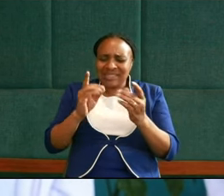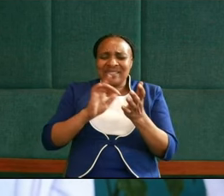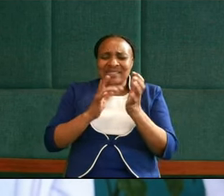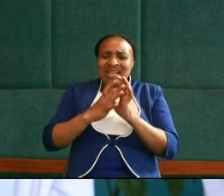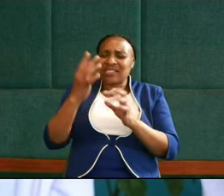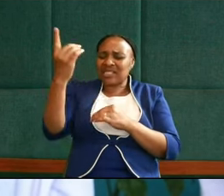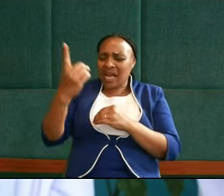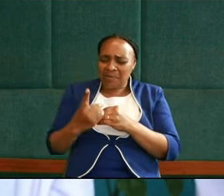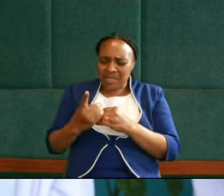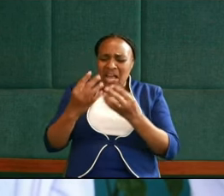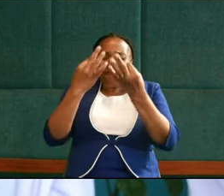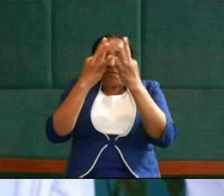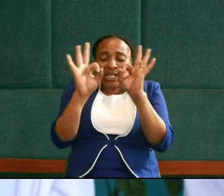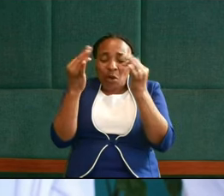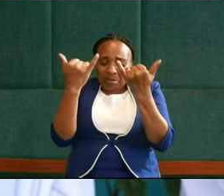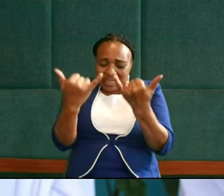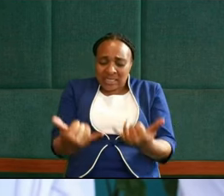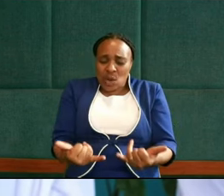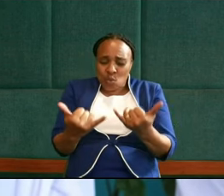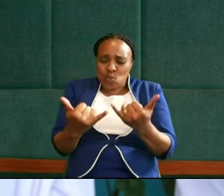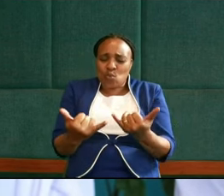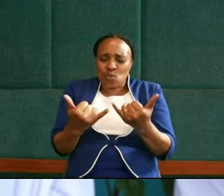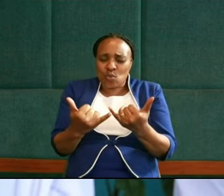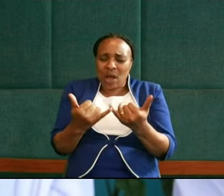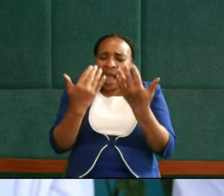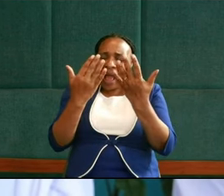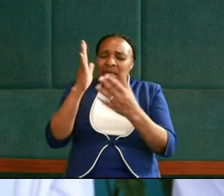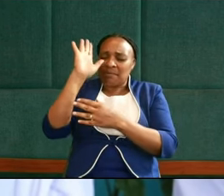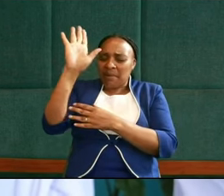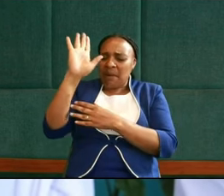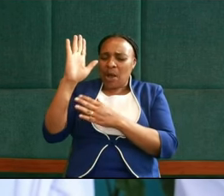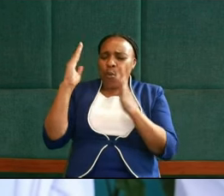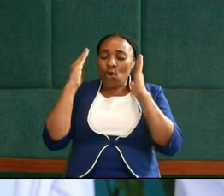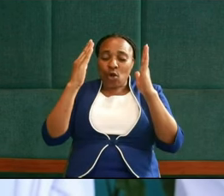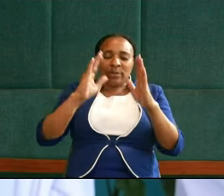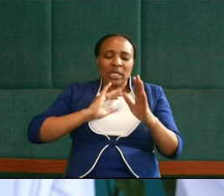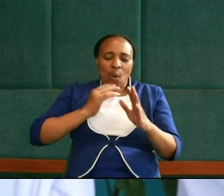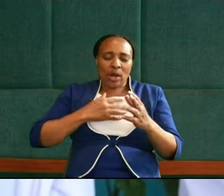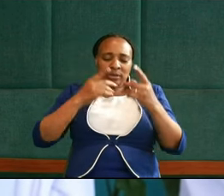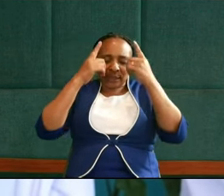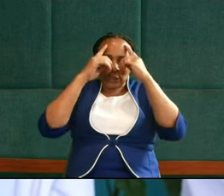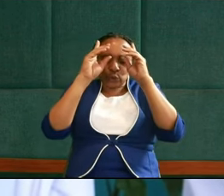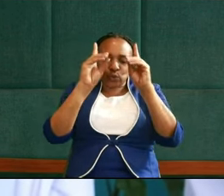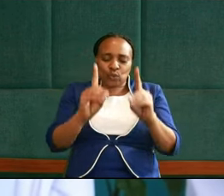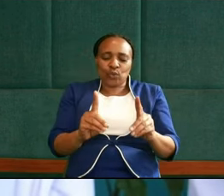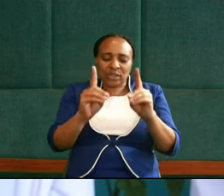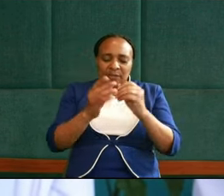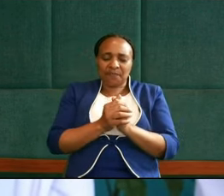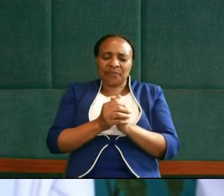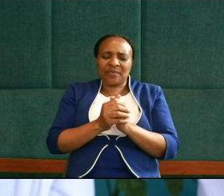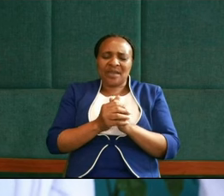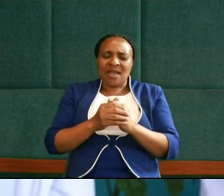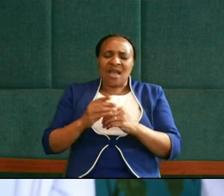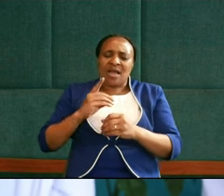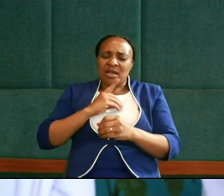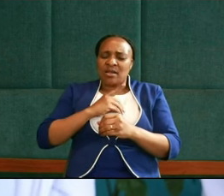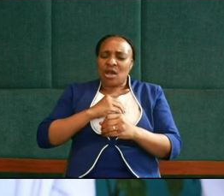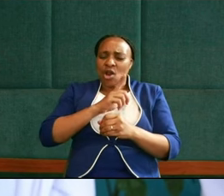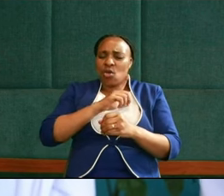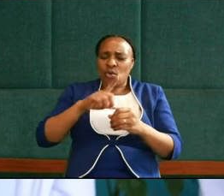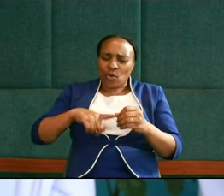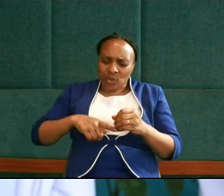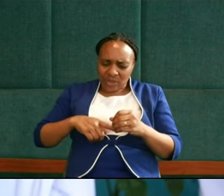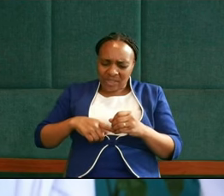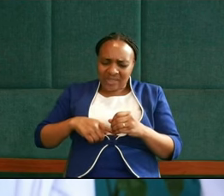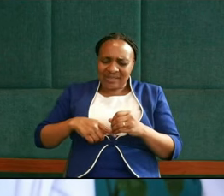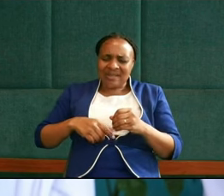Freedom is now. Into your hands we commit our decisions. Hear our prayer. And may